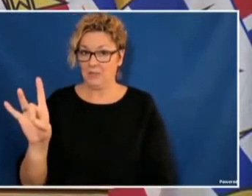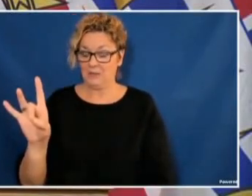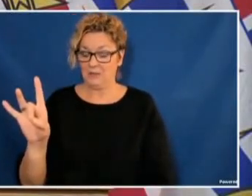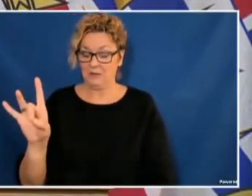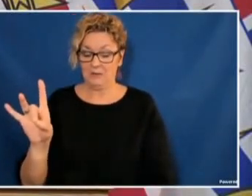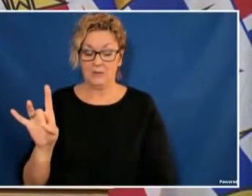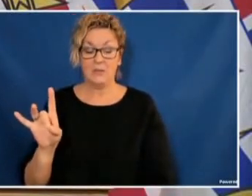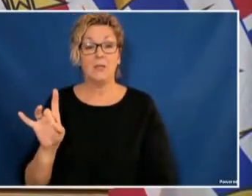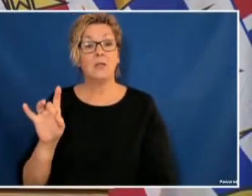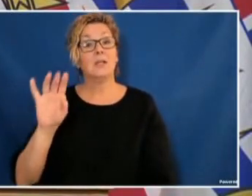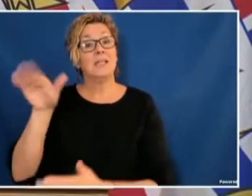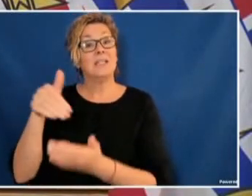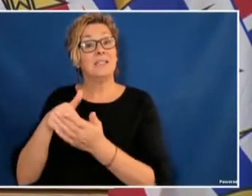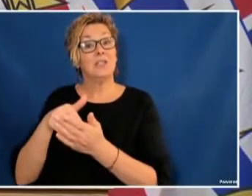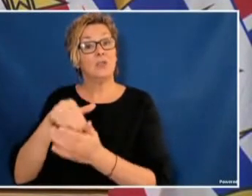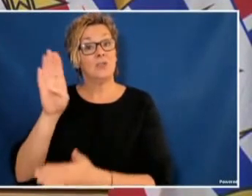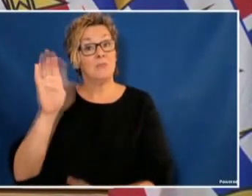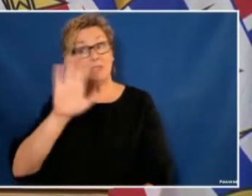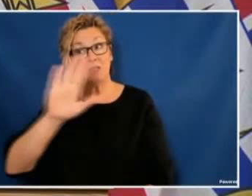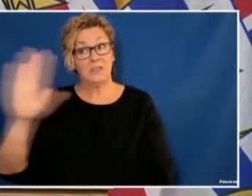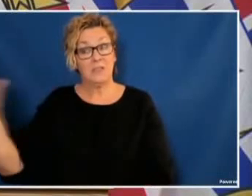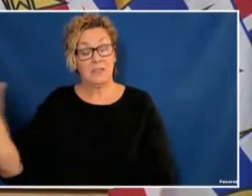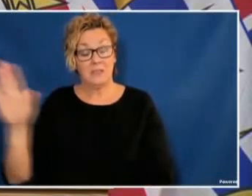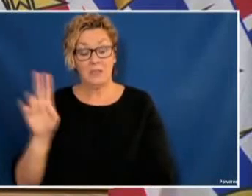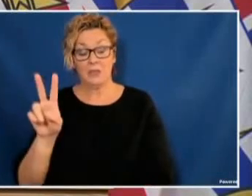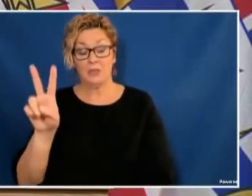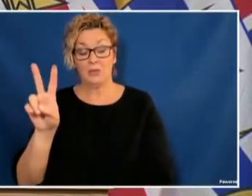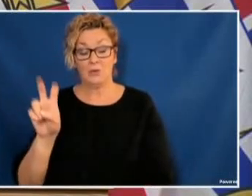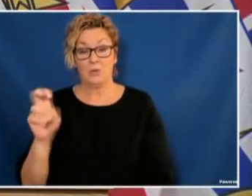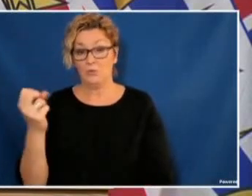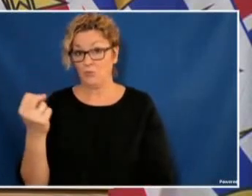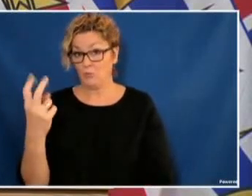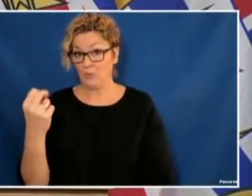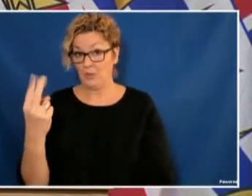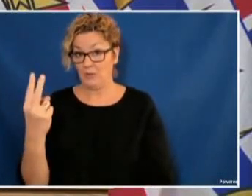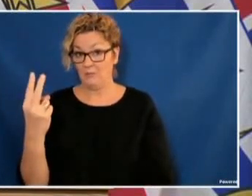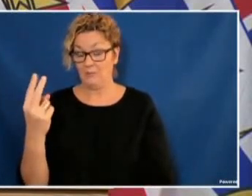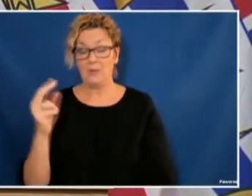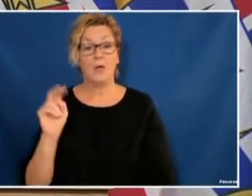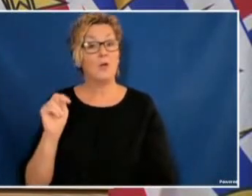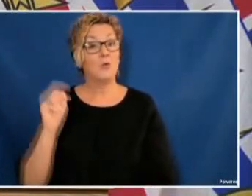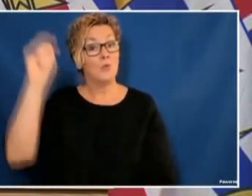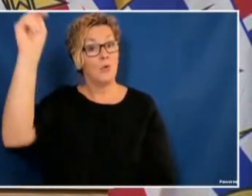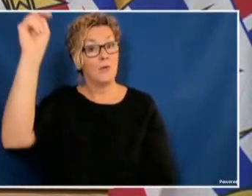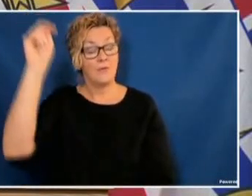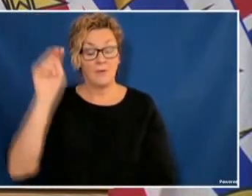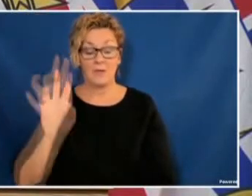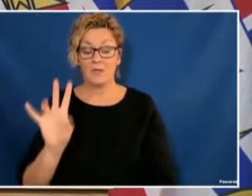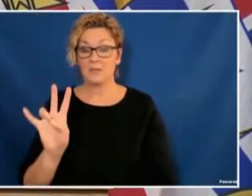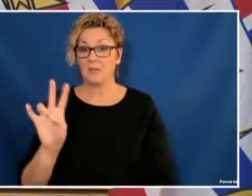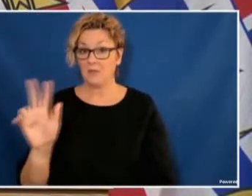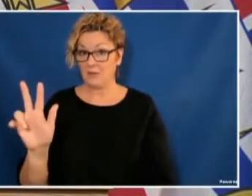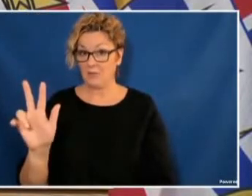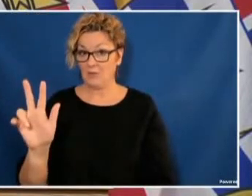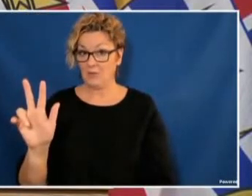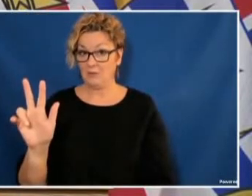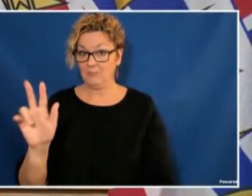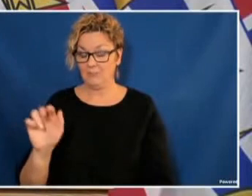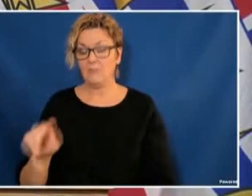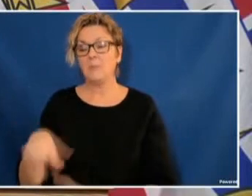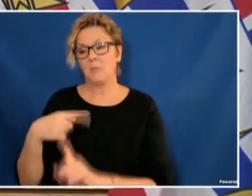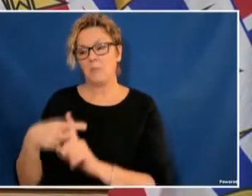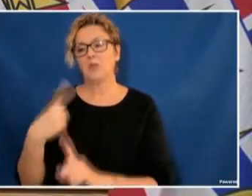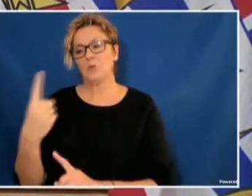families of each of these people. Each of these husbands, wives, sons, daughters,